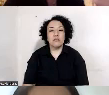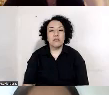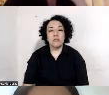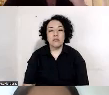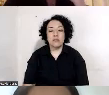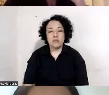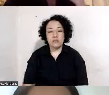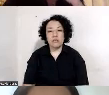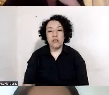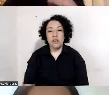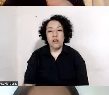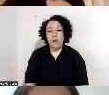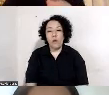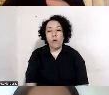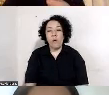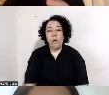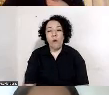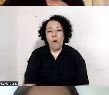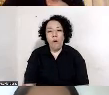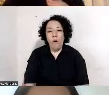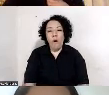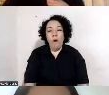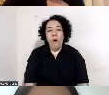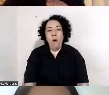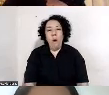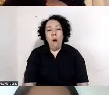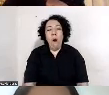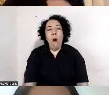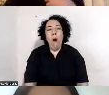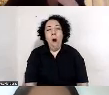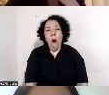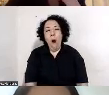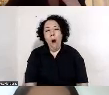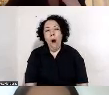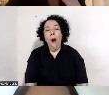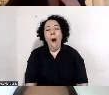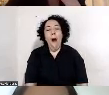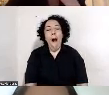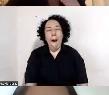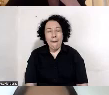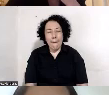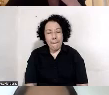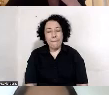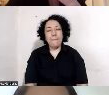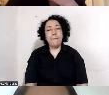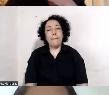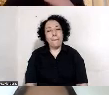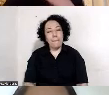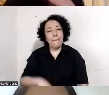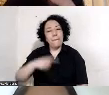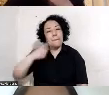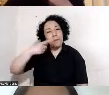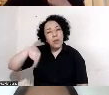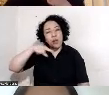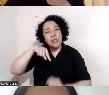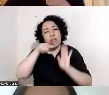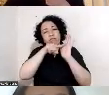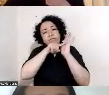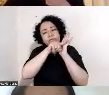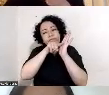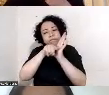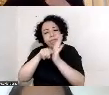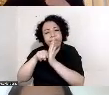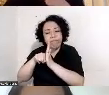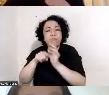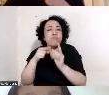semester, he dropped out because he had a roommate problem, and this happens all the time. E a razão de nós termos feito essa pesquisa é porque uma